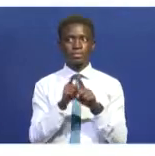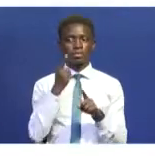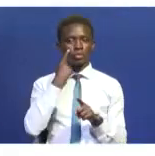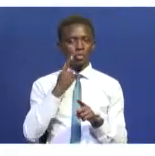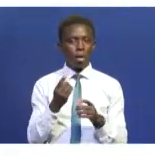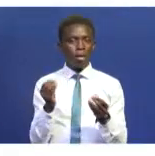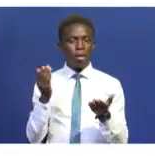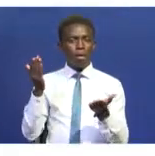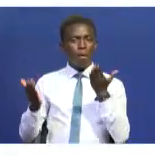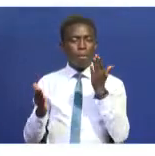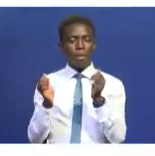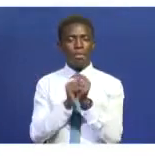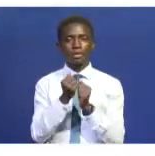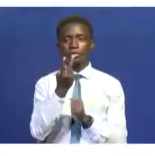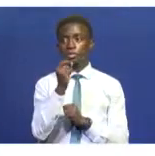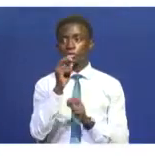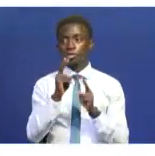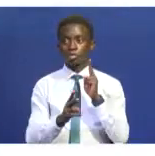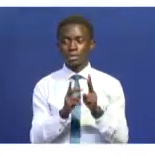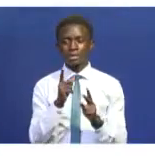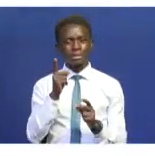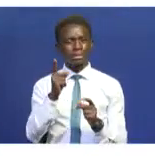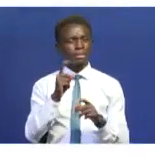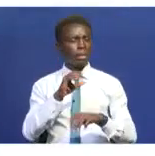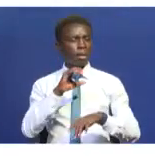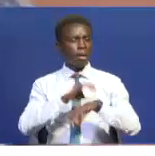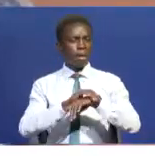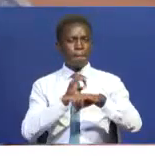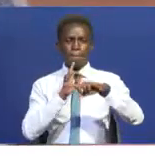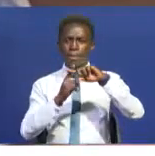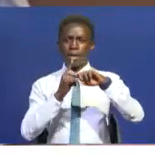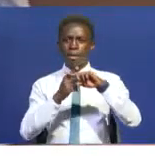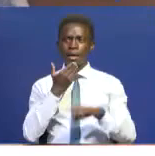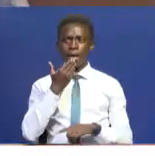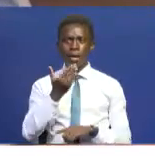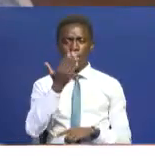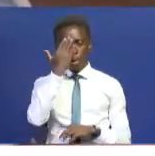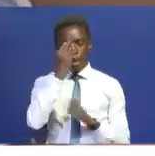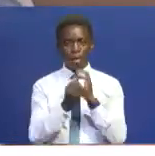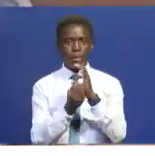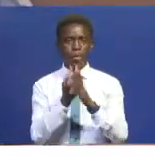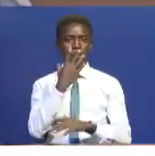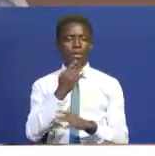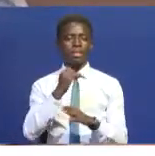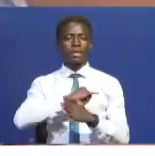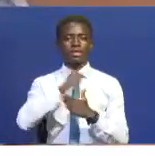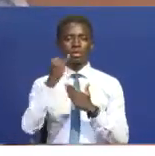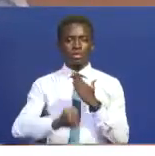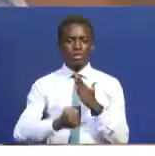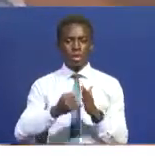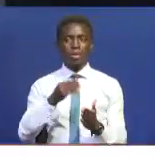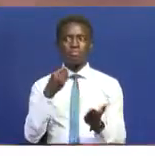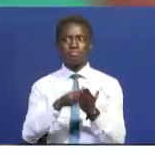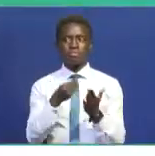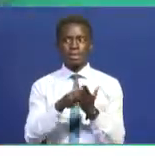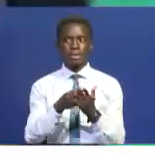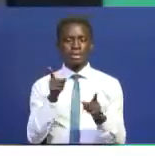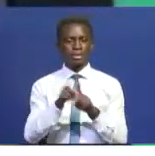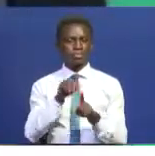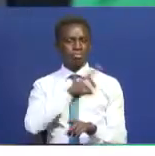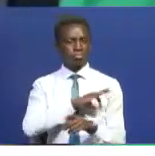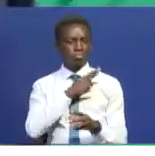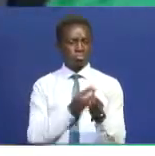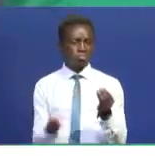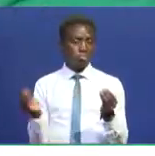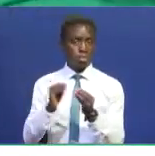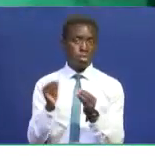figure. The strong performance was attributed to the growth in insurance revenue and improved investment income during the year. The